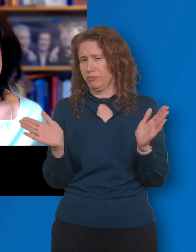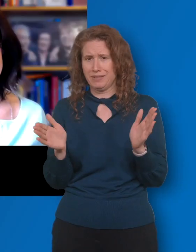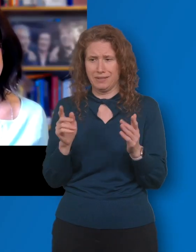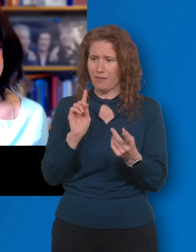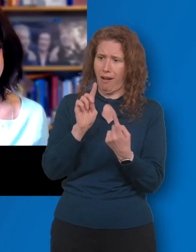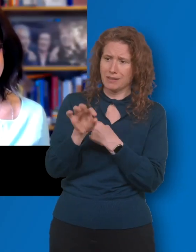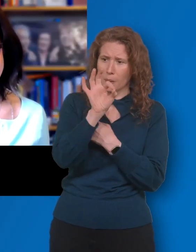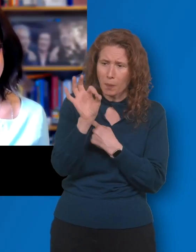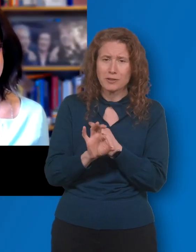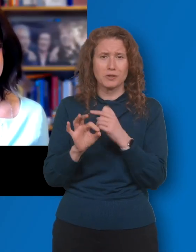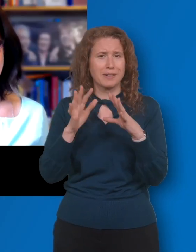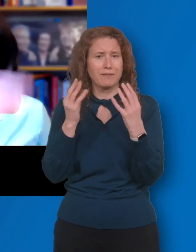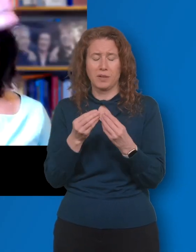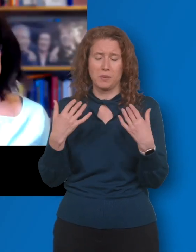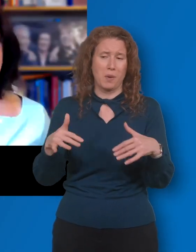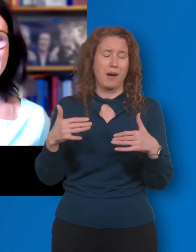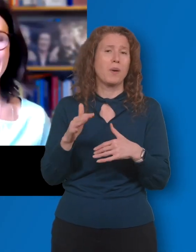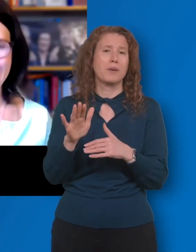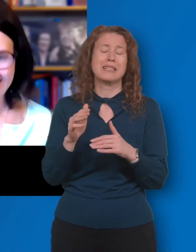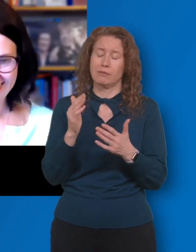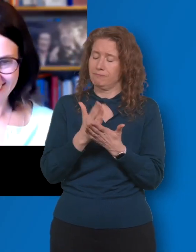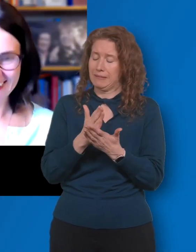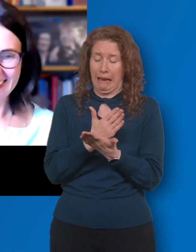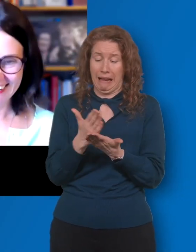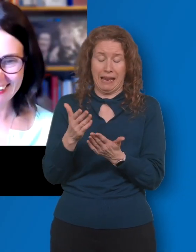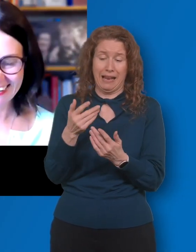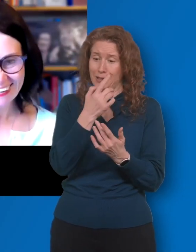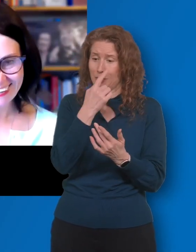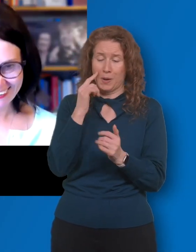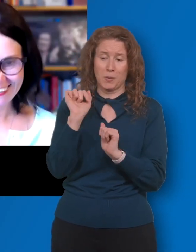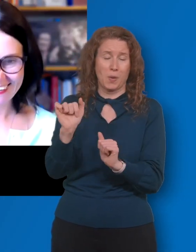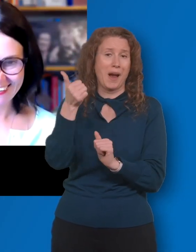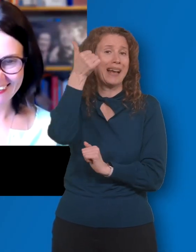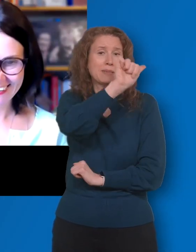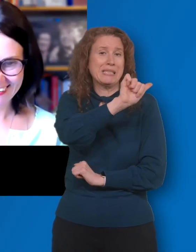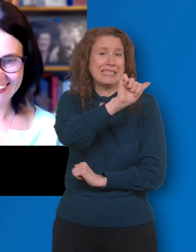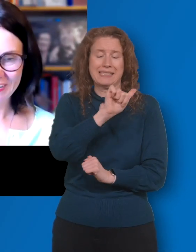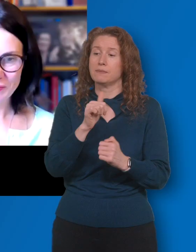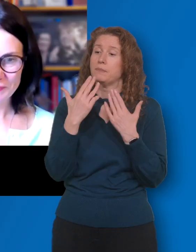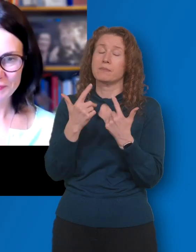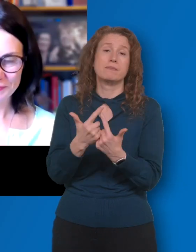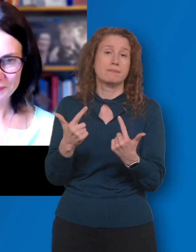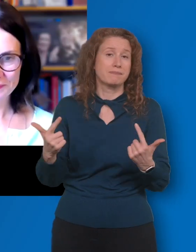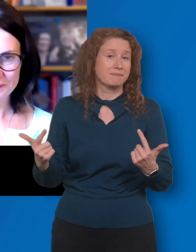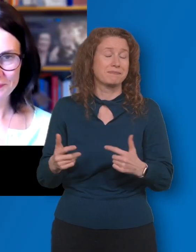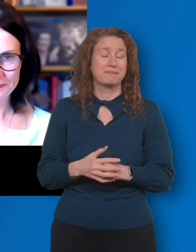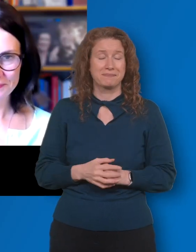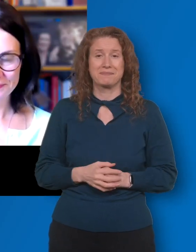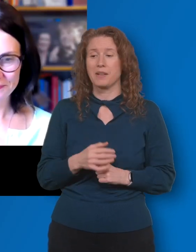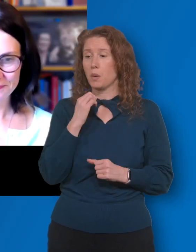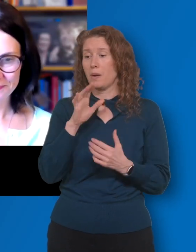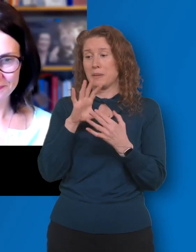within your expertise. So thank you so much, and we'll be in touch. And I